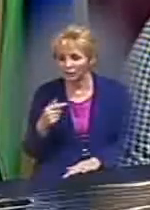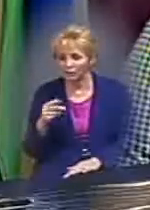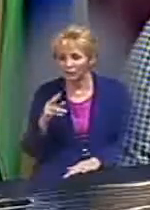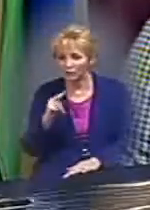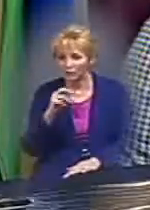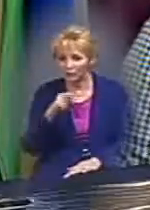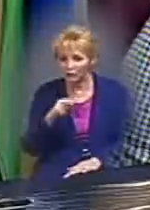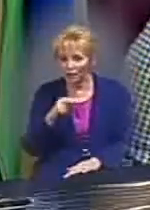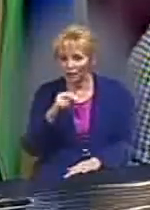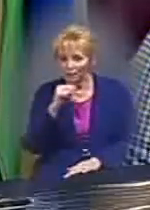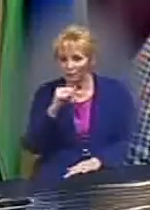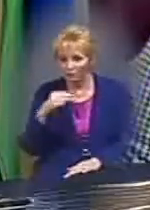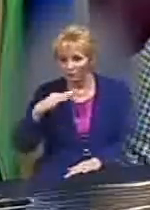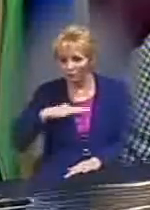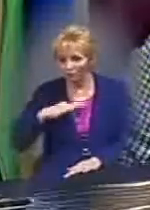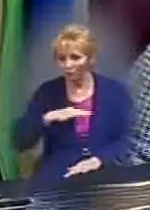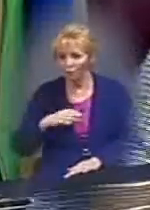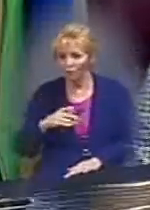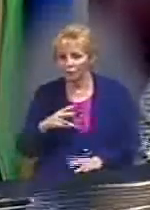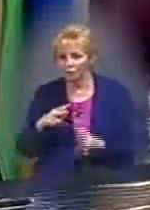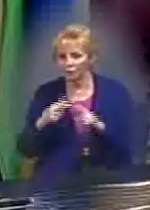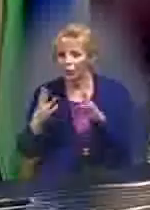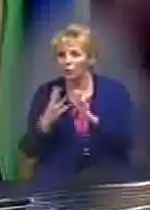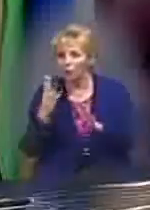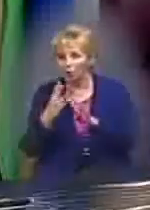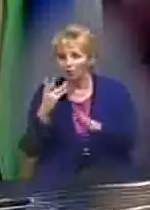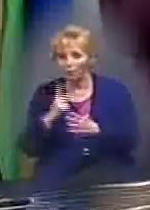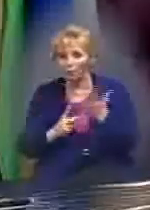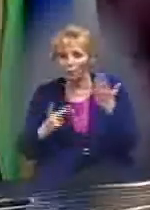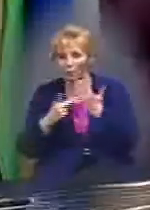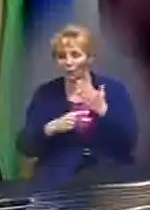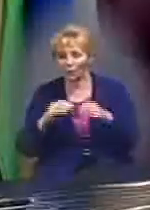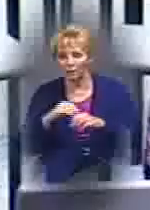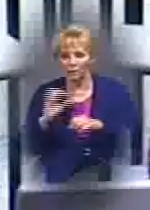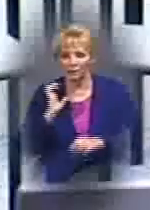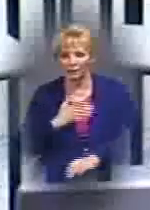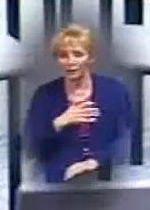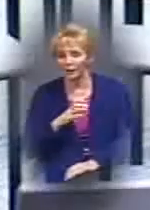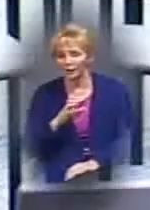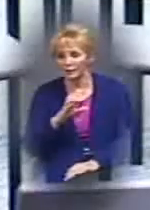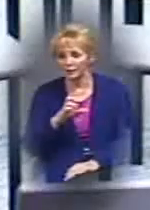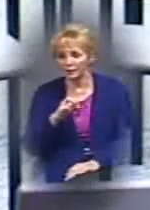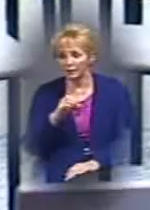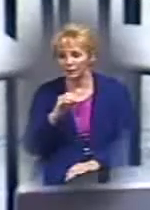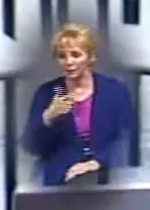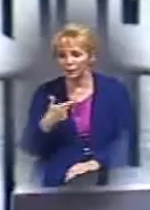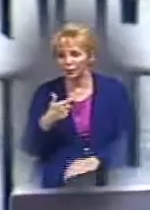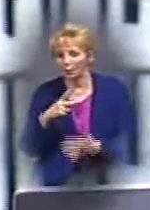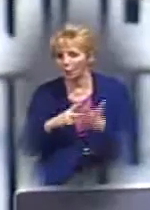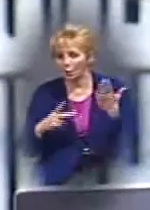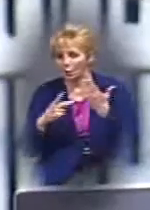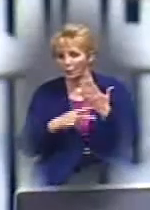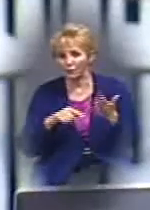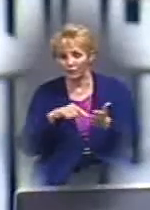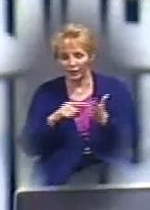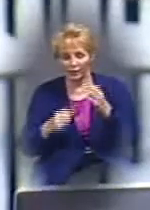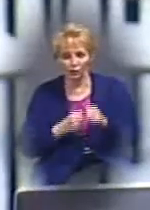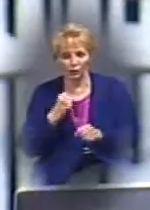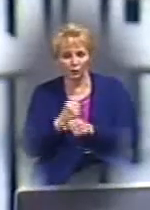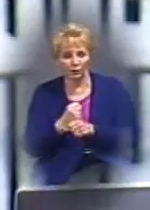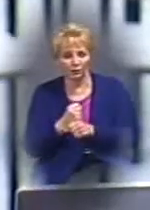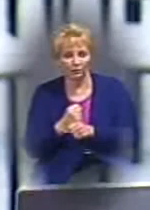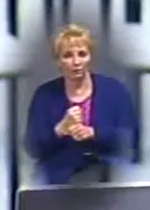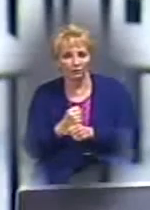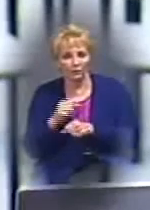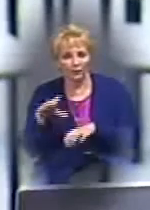nonprofits. Very popular program in our CDBG entitlement monies. This year, in